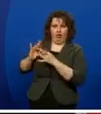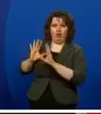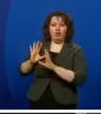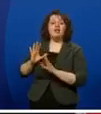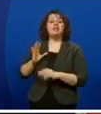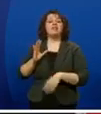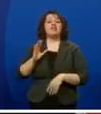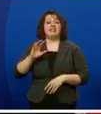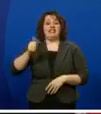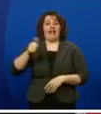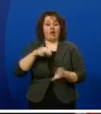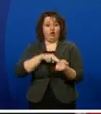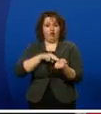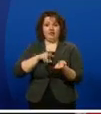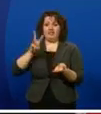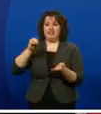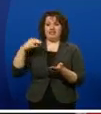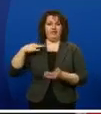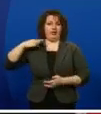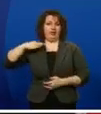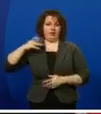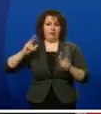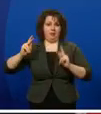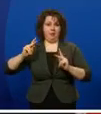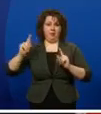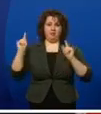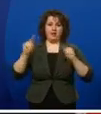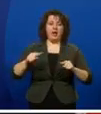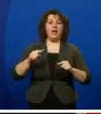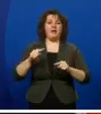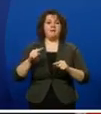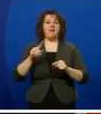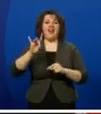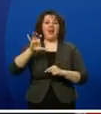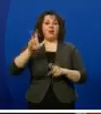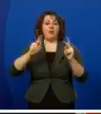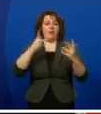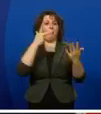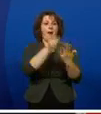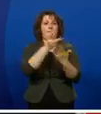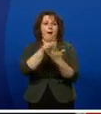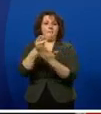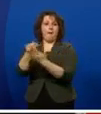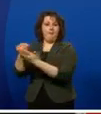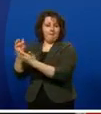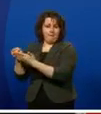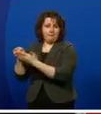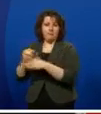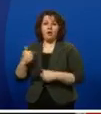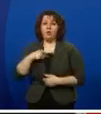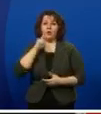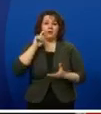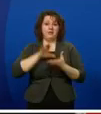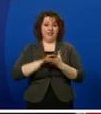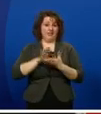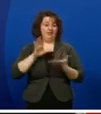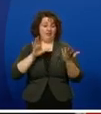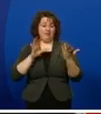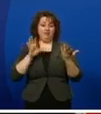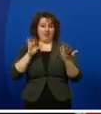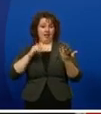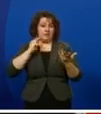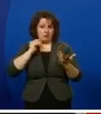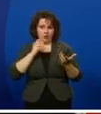10 nurses and 60 volunteers vaccinated 800 people. And we believe through that experience, we can